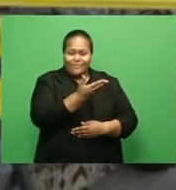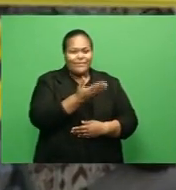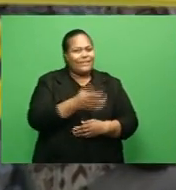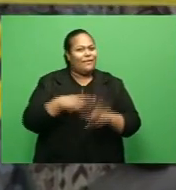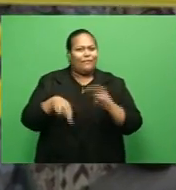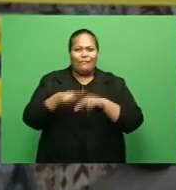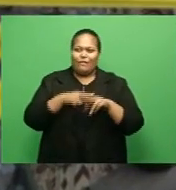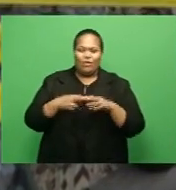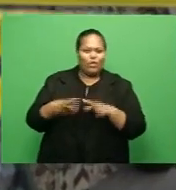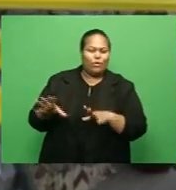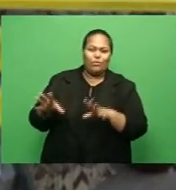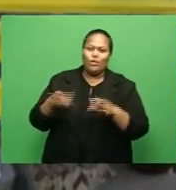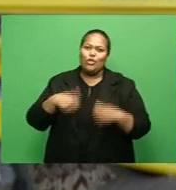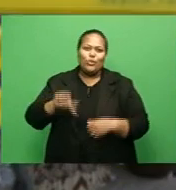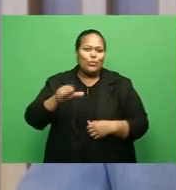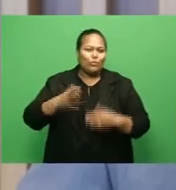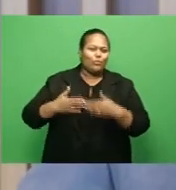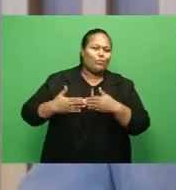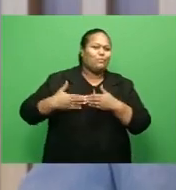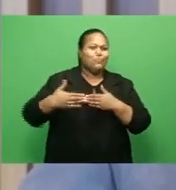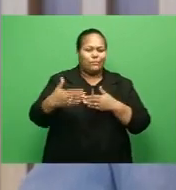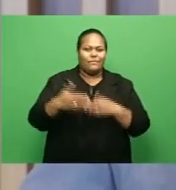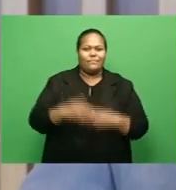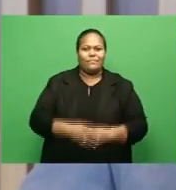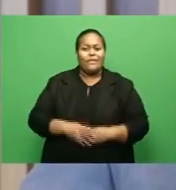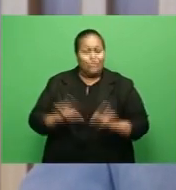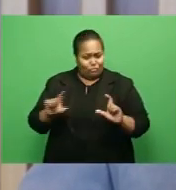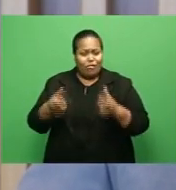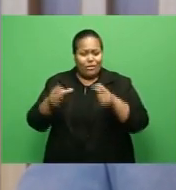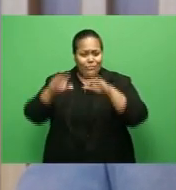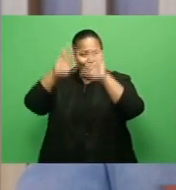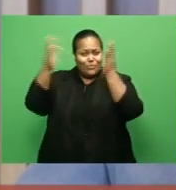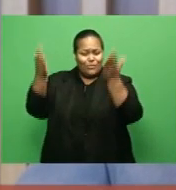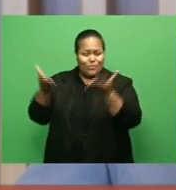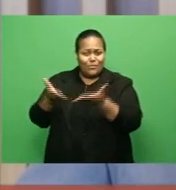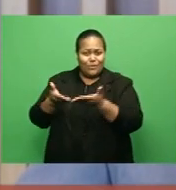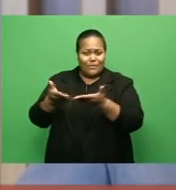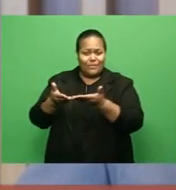are well aware that there are challenges worldwide in terms of